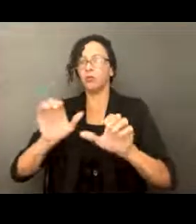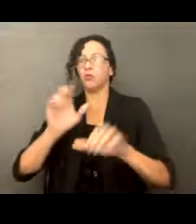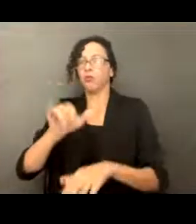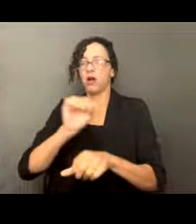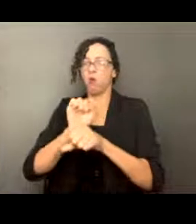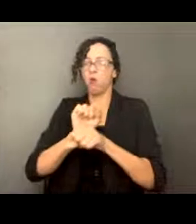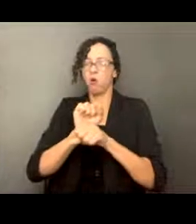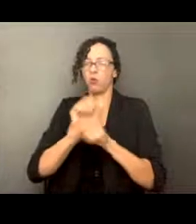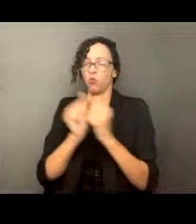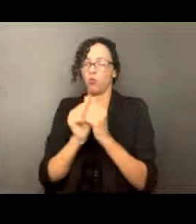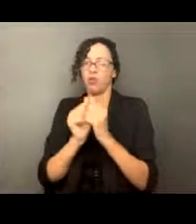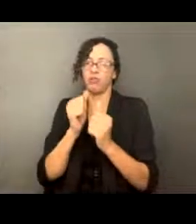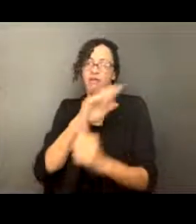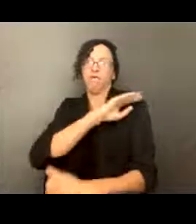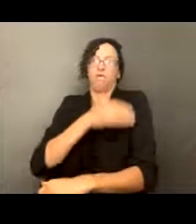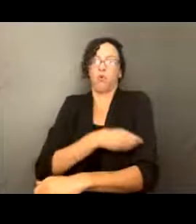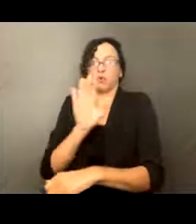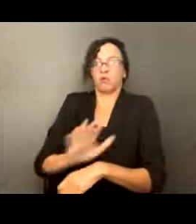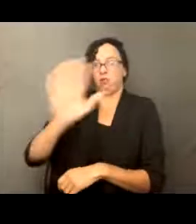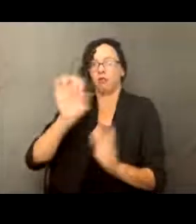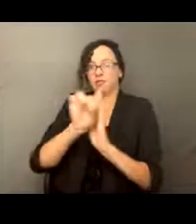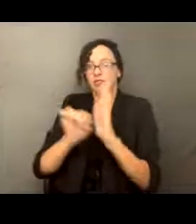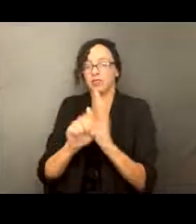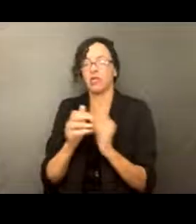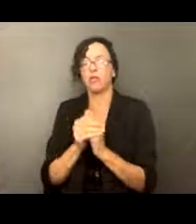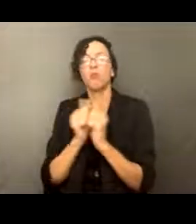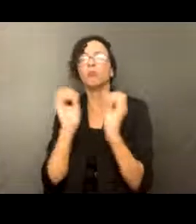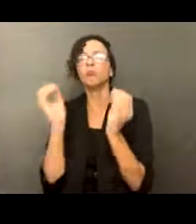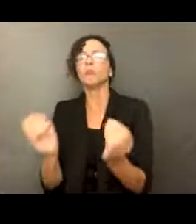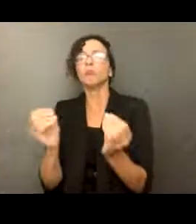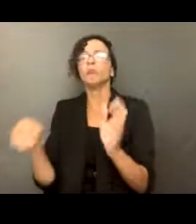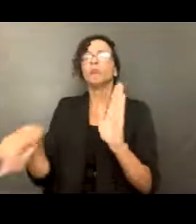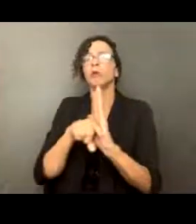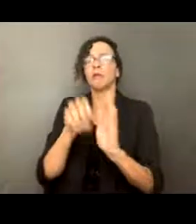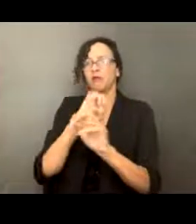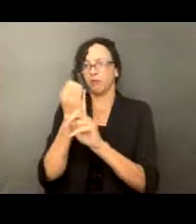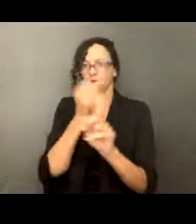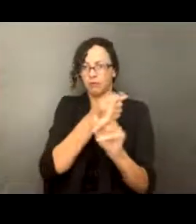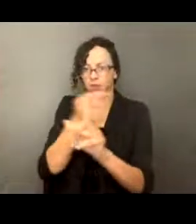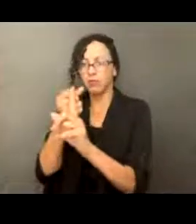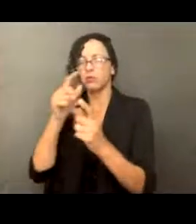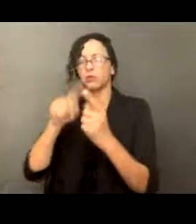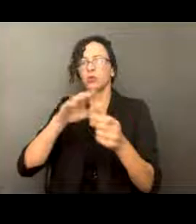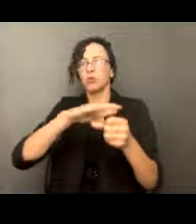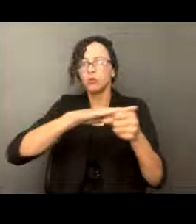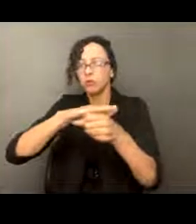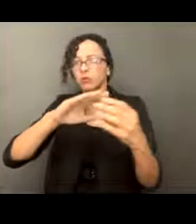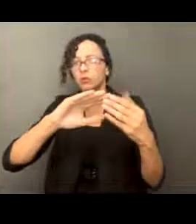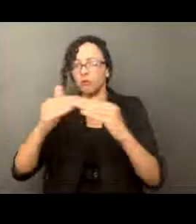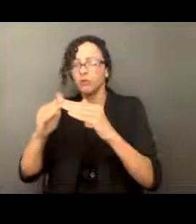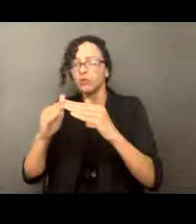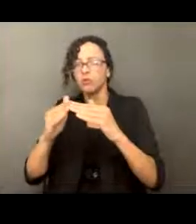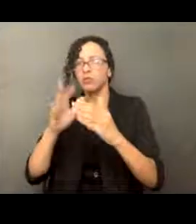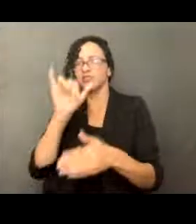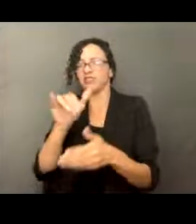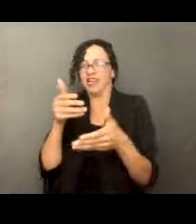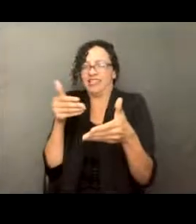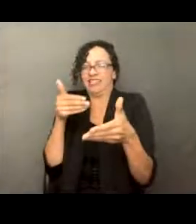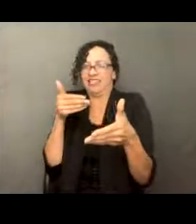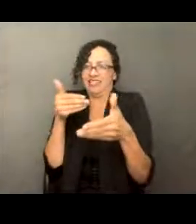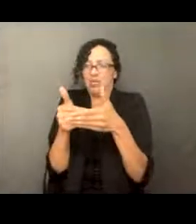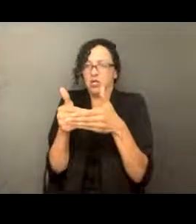state without having negative environmental impacts to neighborhoods and communities that surround the ports. We